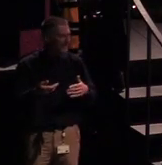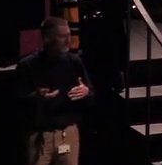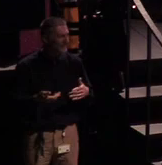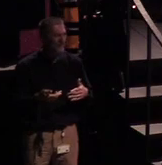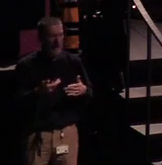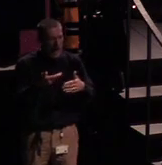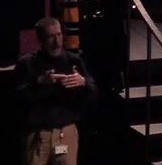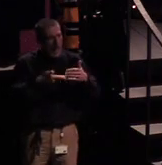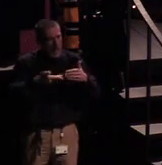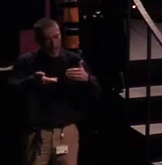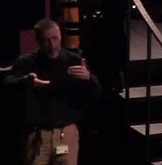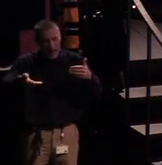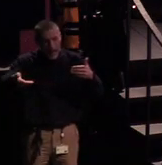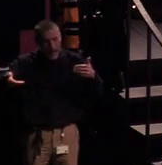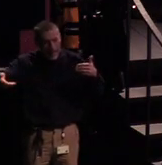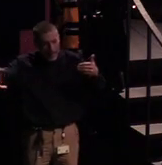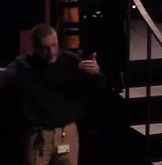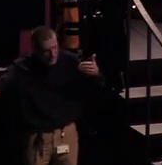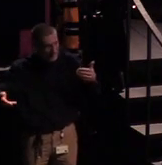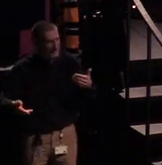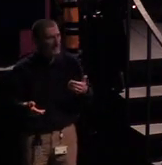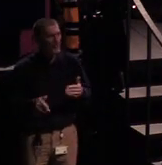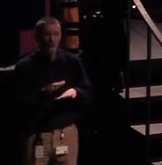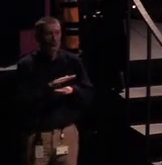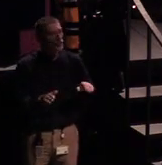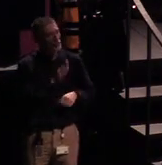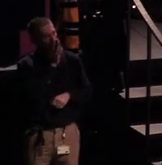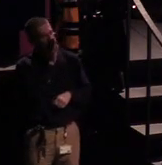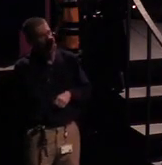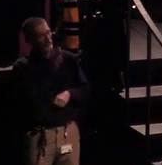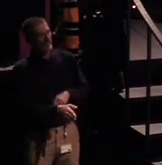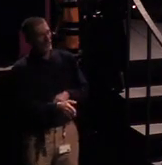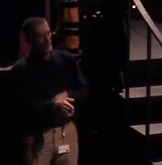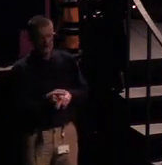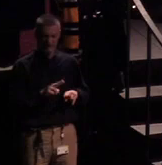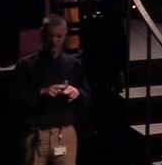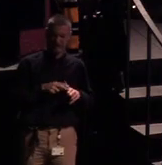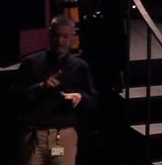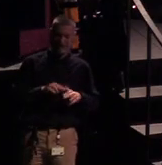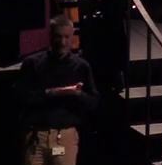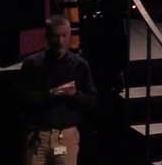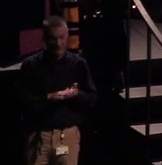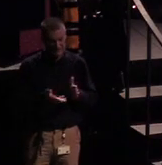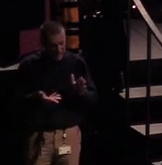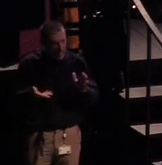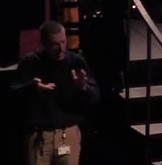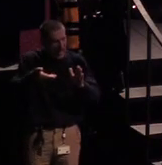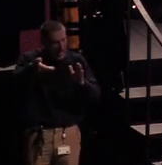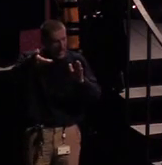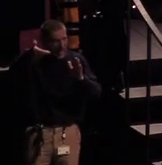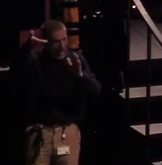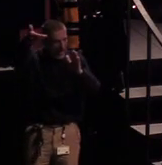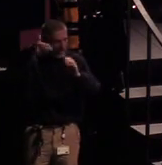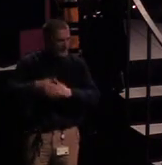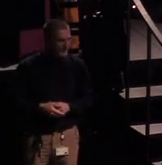doing lots of stuff around something so rather than just getting to the point and doing it faff is all of the fuss around